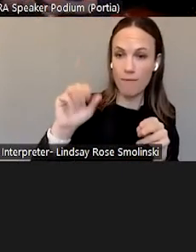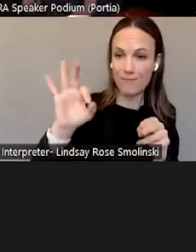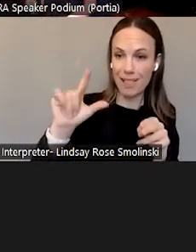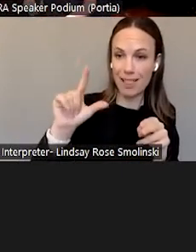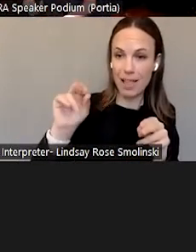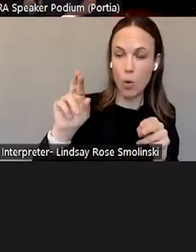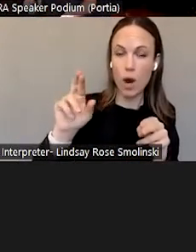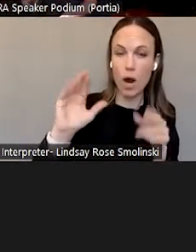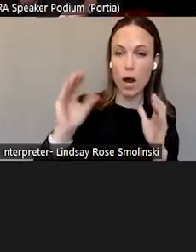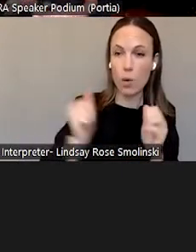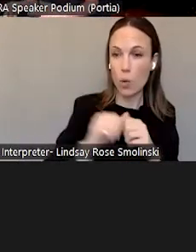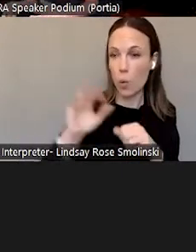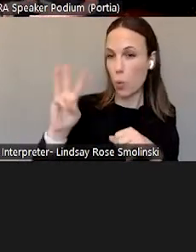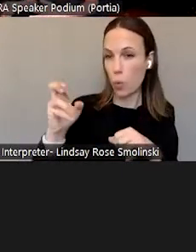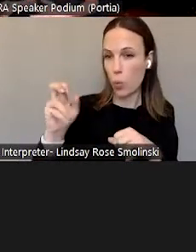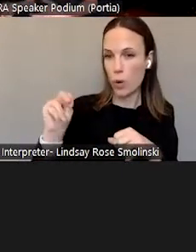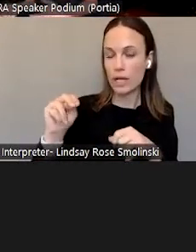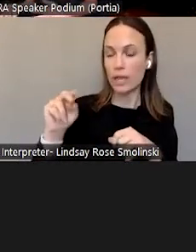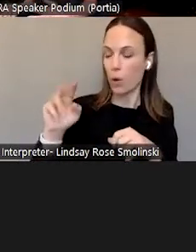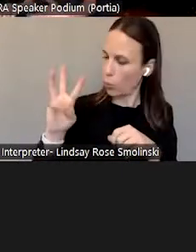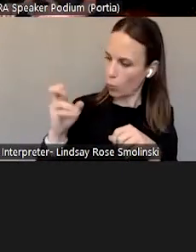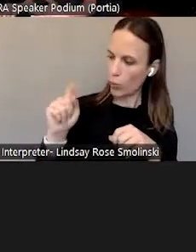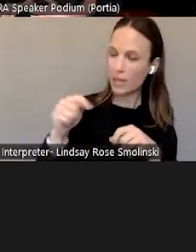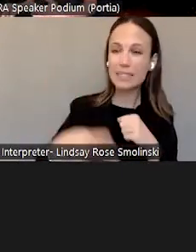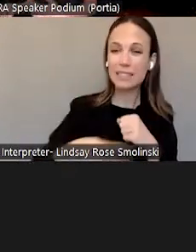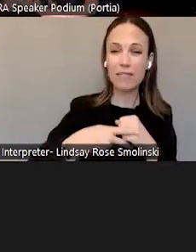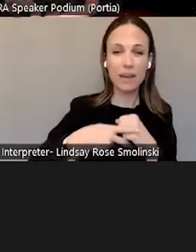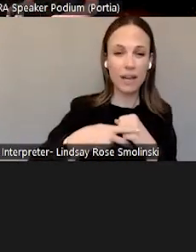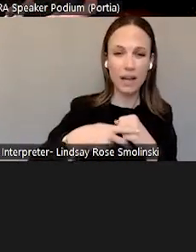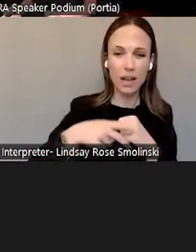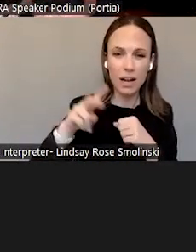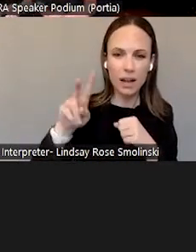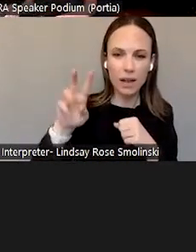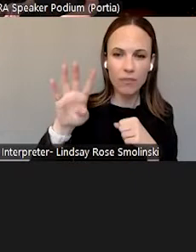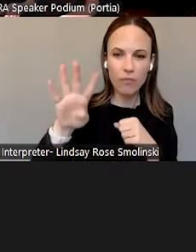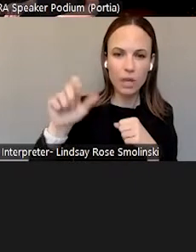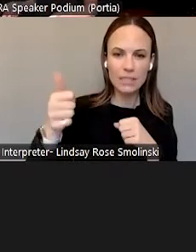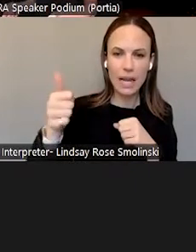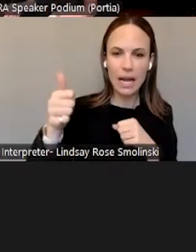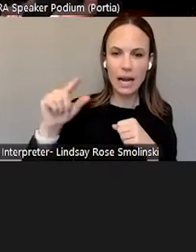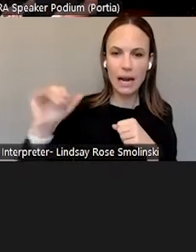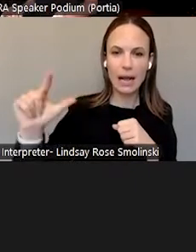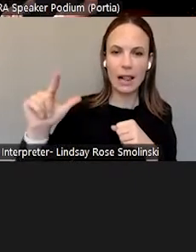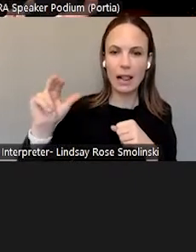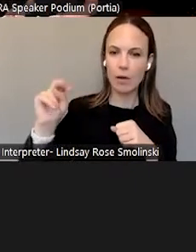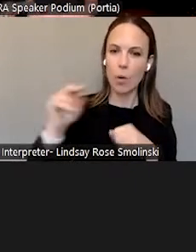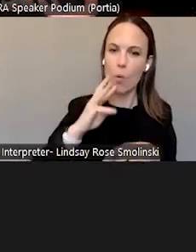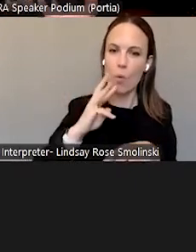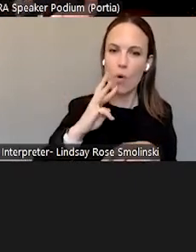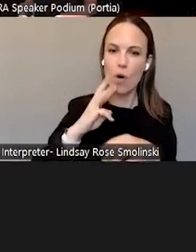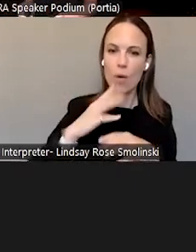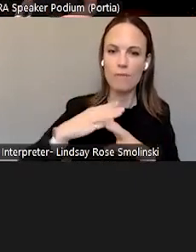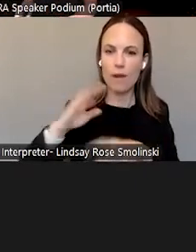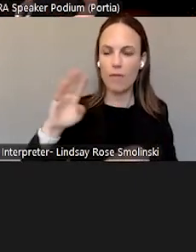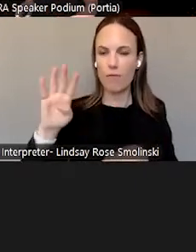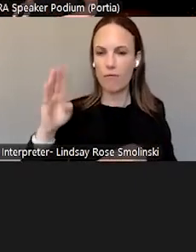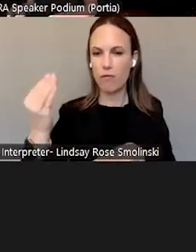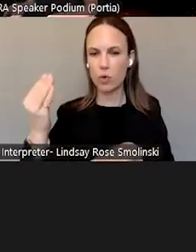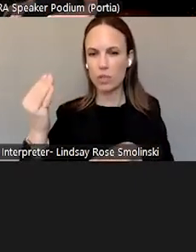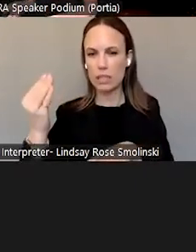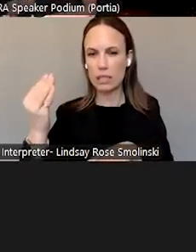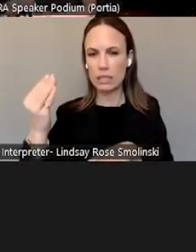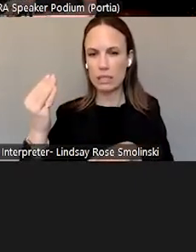if we compare it to wheat flour, it's saving 410 gallons of water, preventing almost 14 pounds of carbon emissions, and preventing about